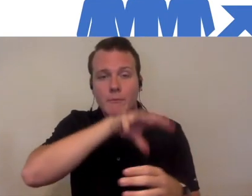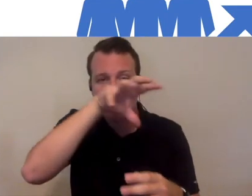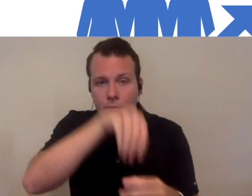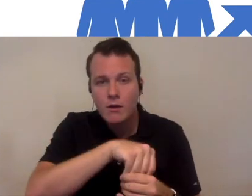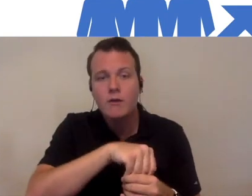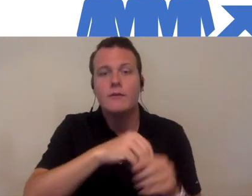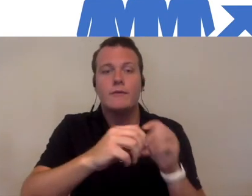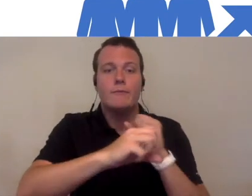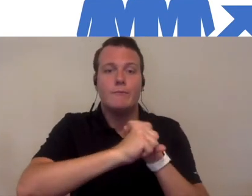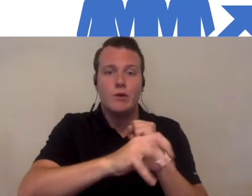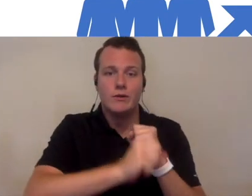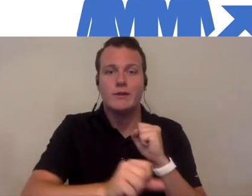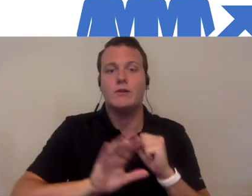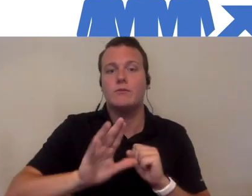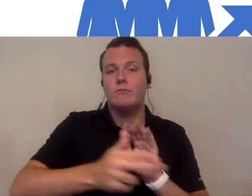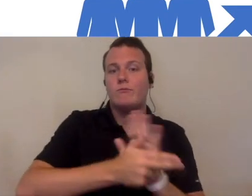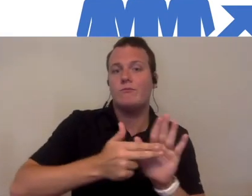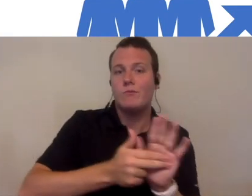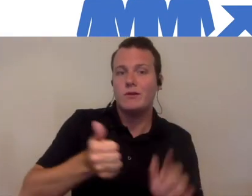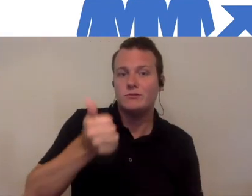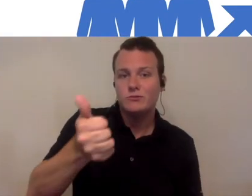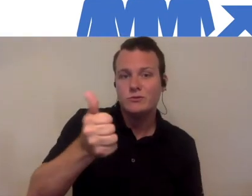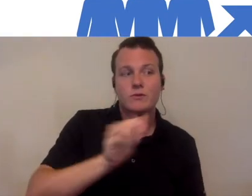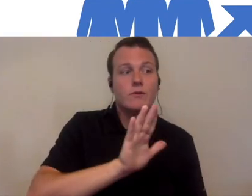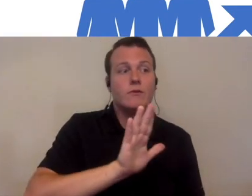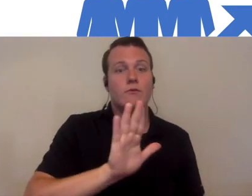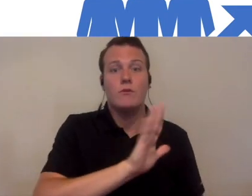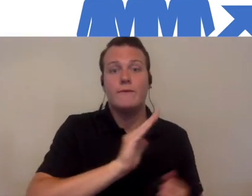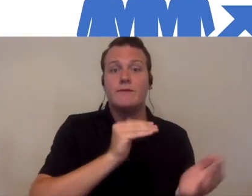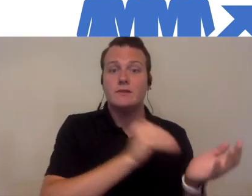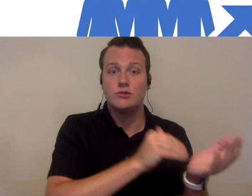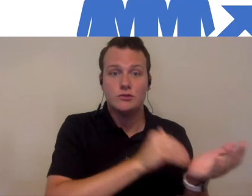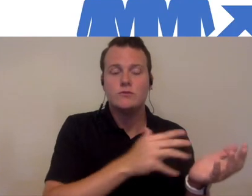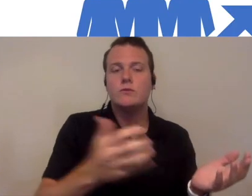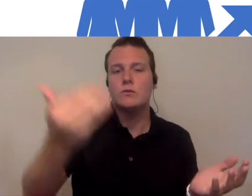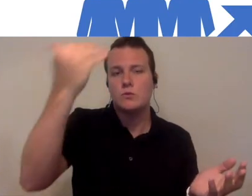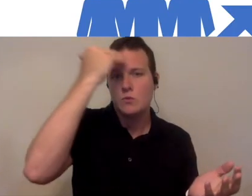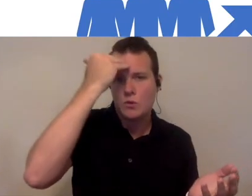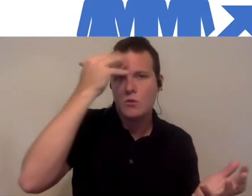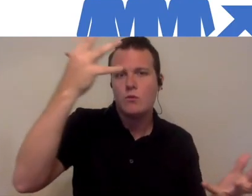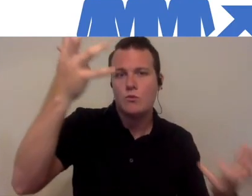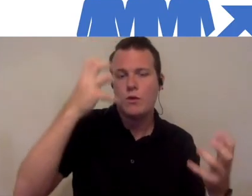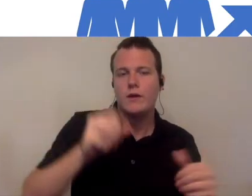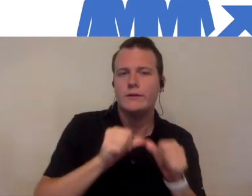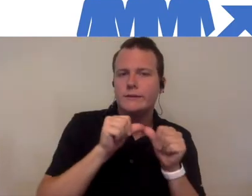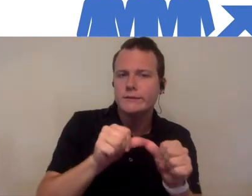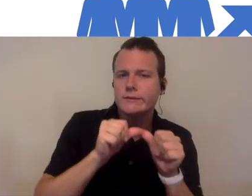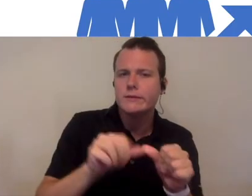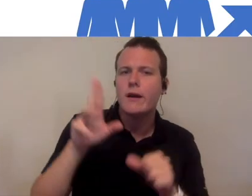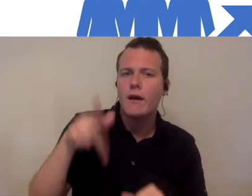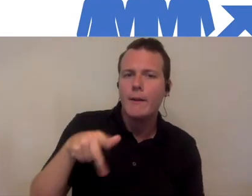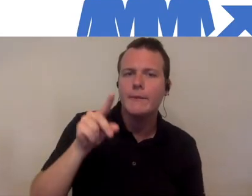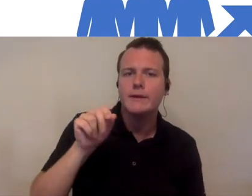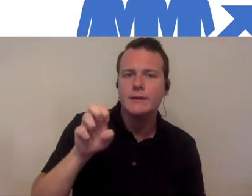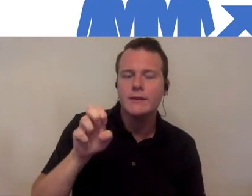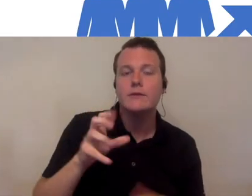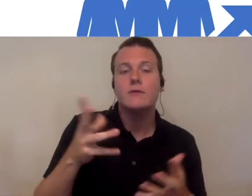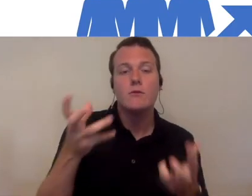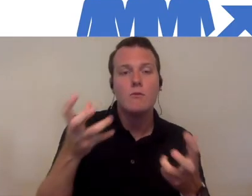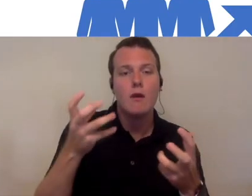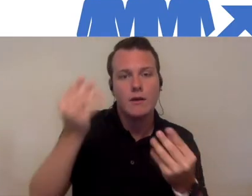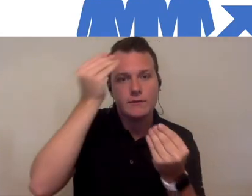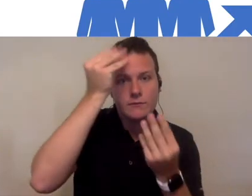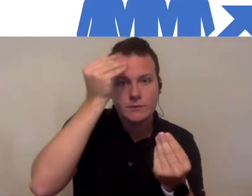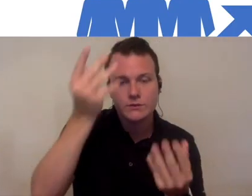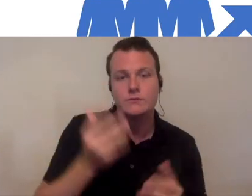yourself. This is what these physicians want to know. They want to be consistently updated. They want to have information. And